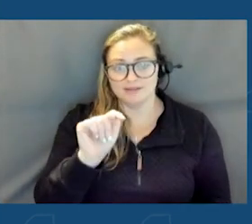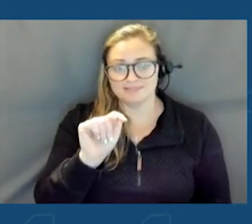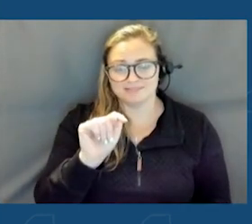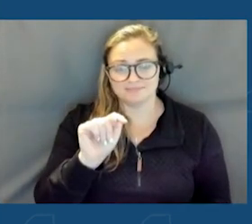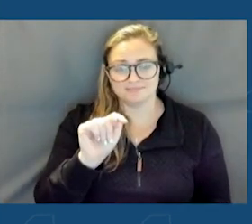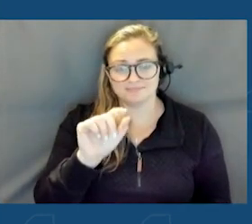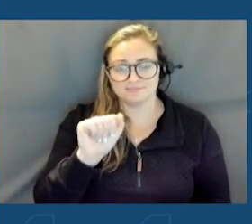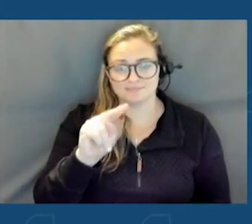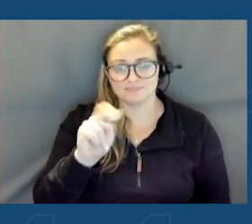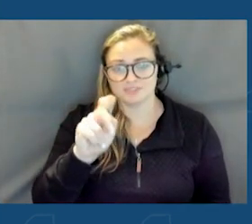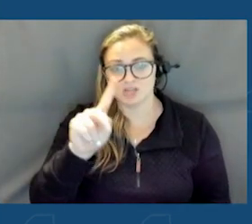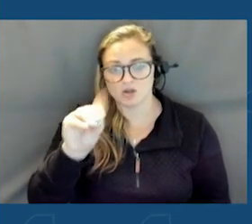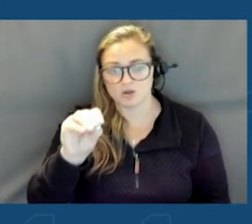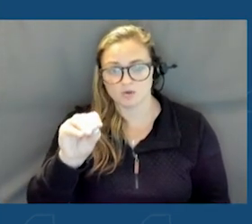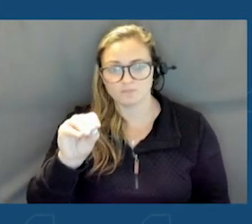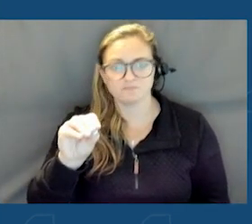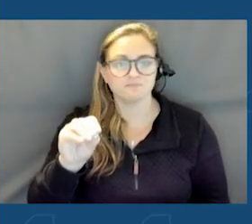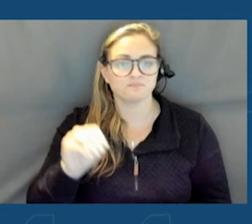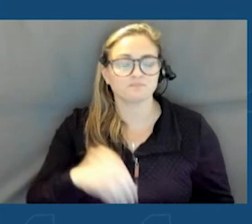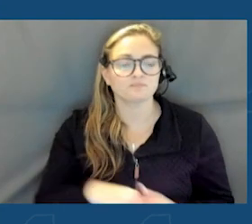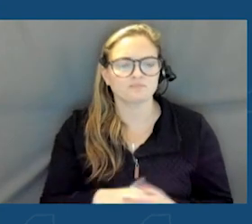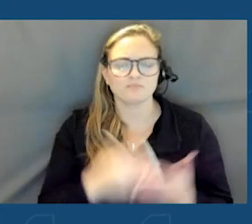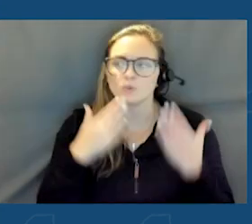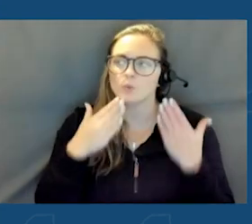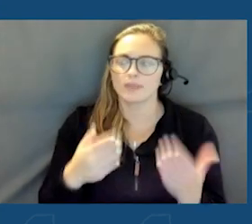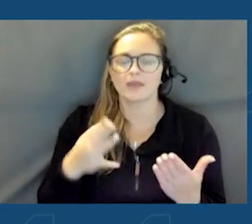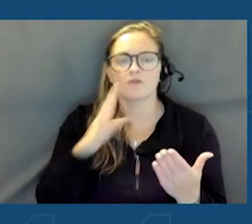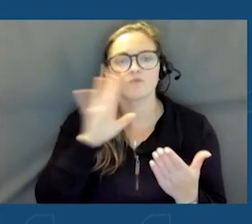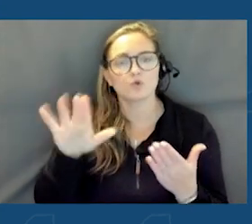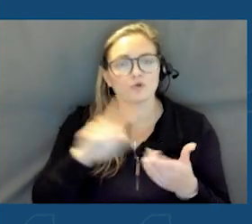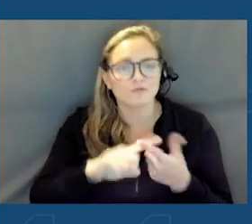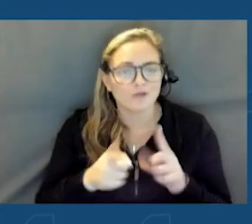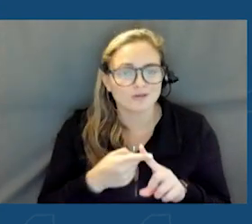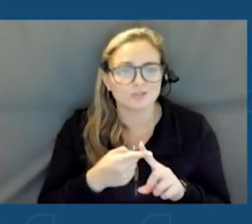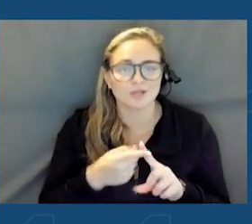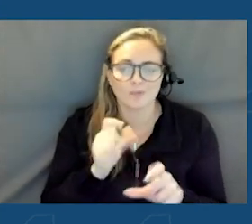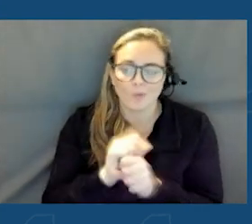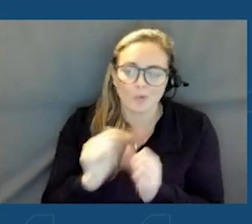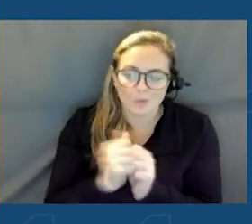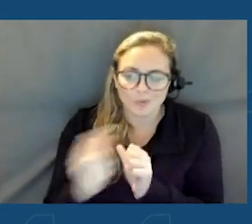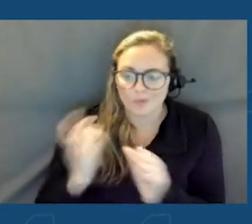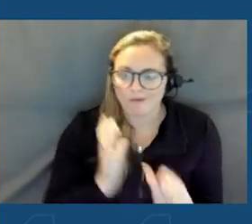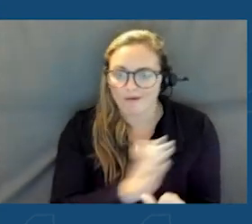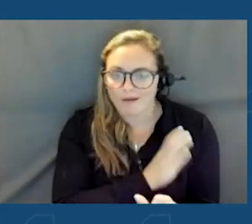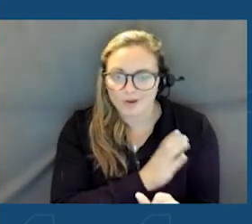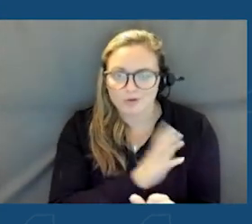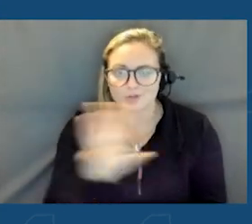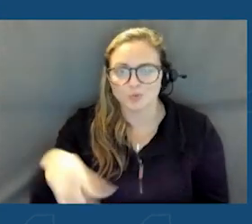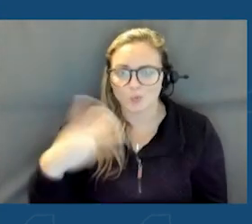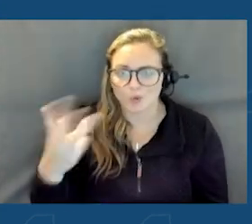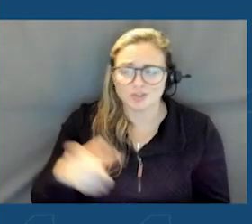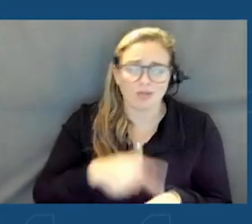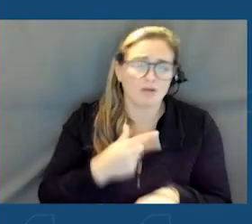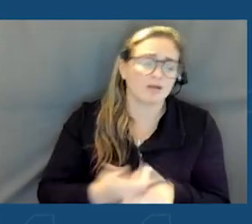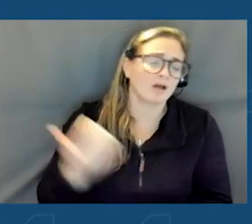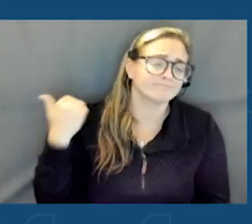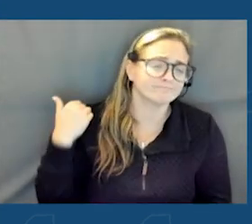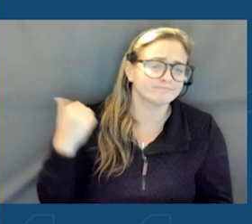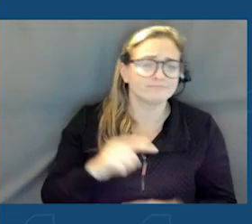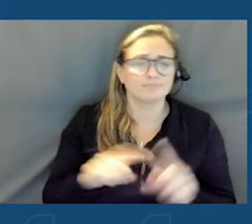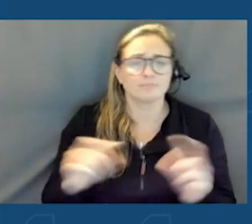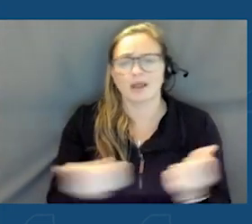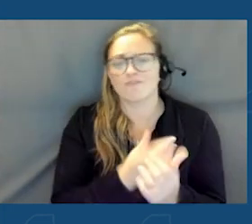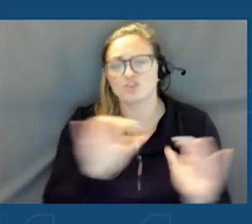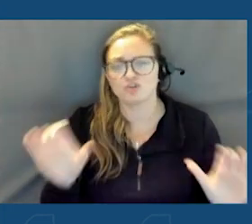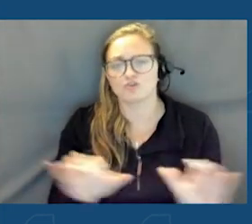champion of this industry and this community, too. I want to thank you for your friendship when I served with you in Congress in Washington a long time ago, but also for everything you're doing